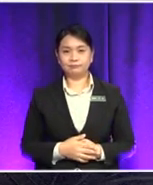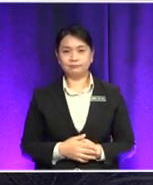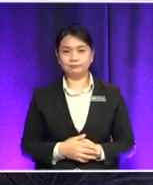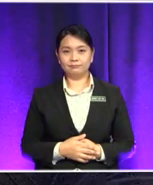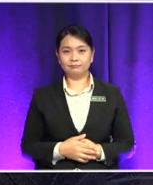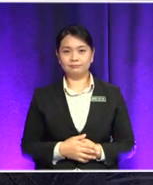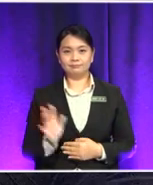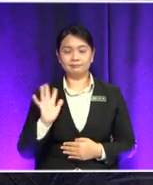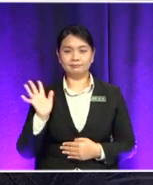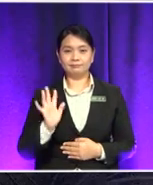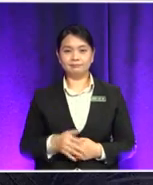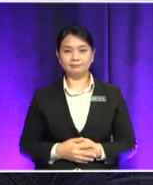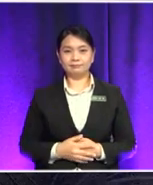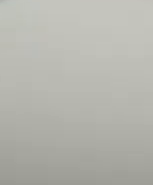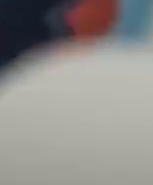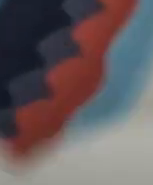KPM.